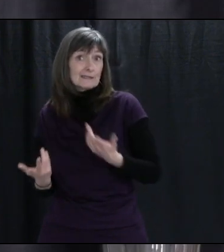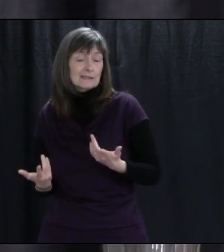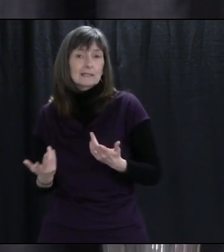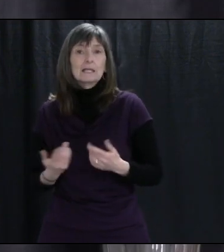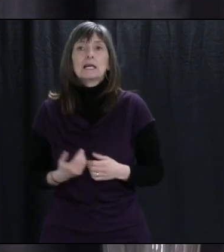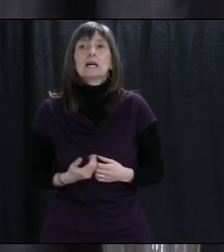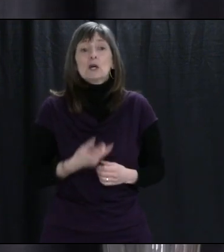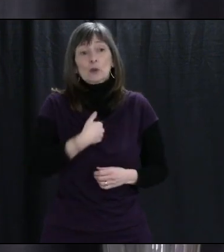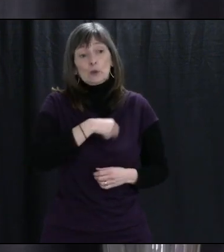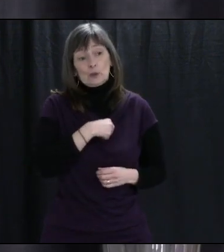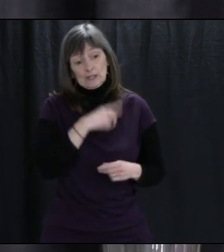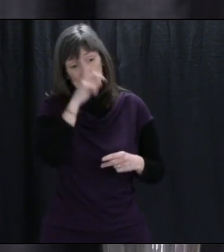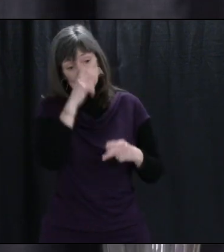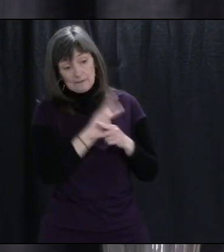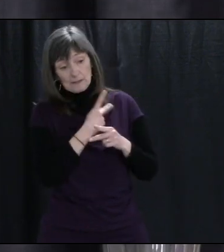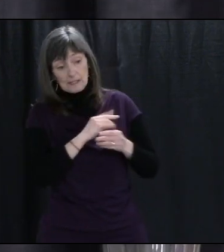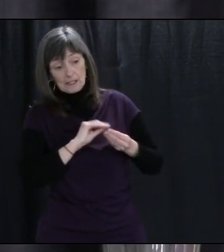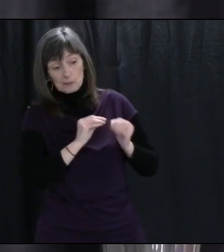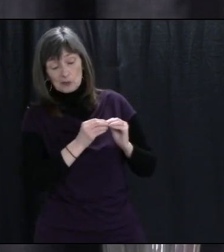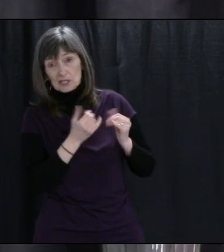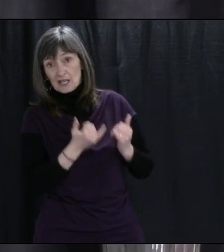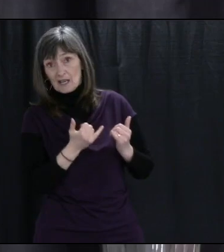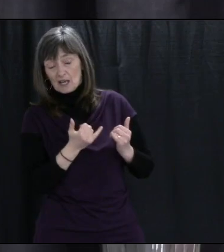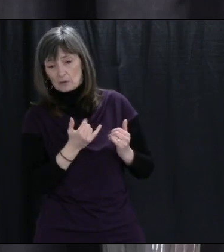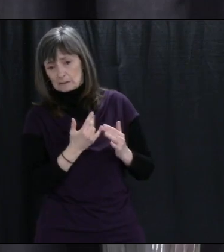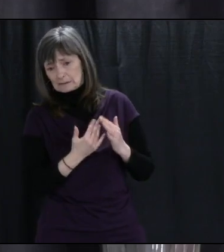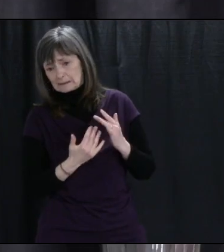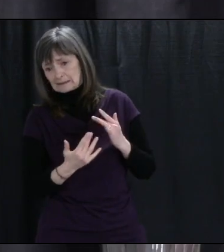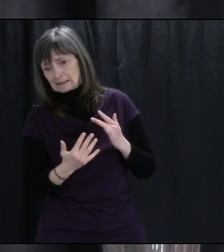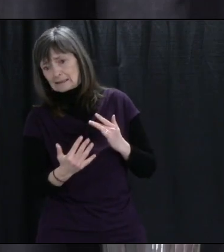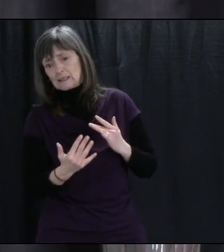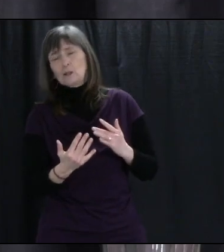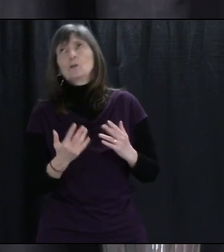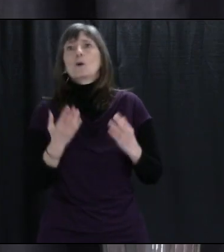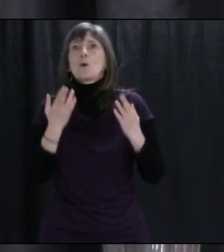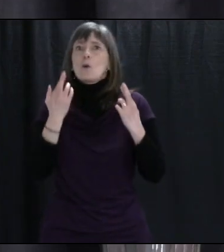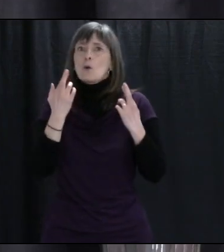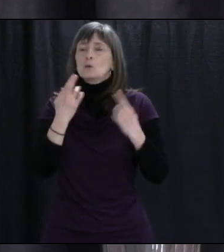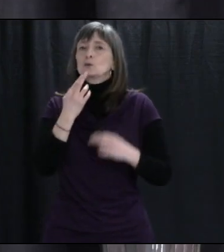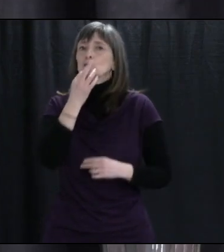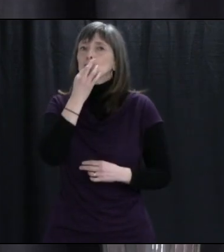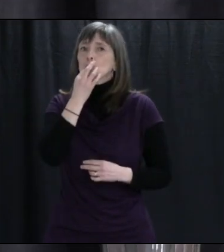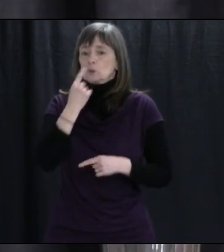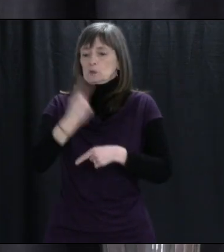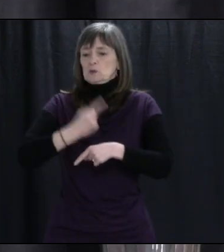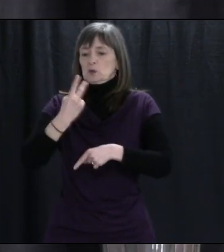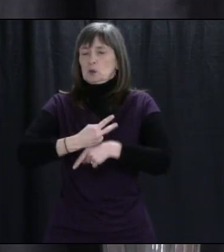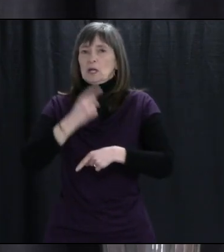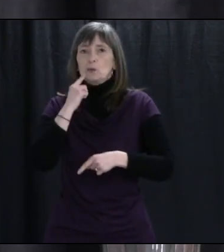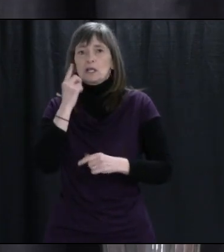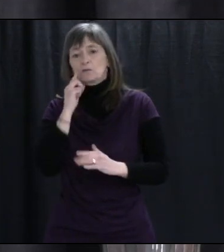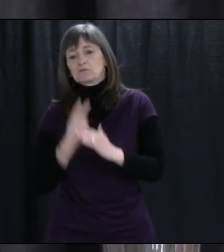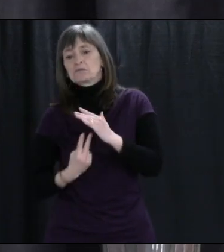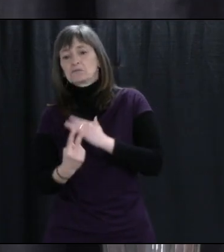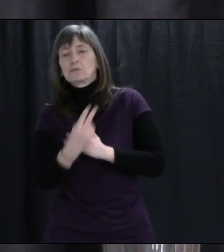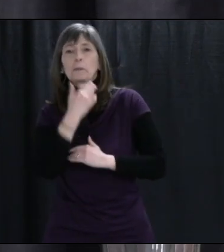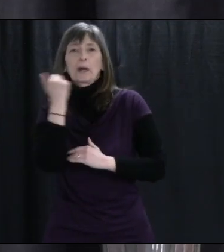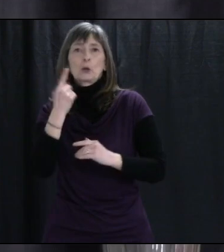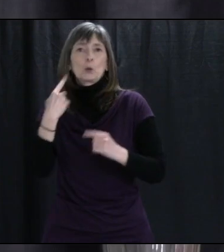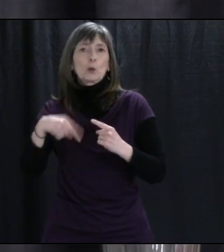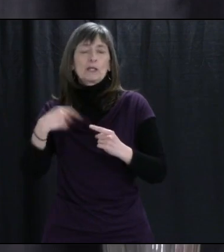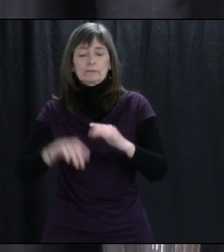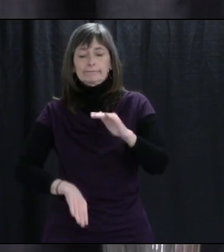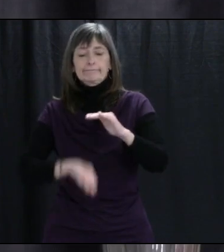the forecasting, we're looking forward to getting some modeling within the next day or so, maybe, that we would be able to